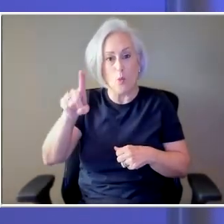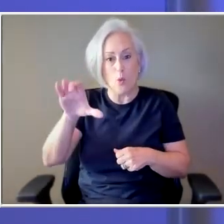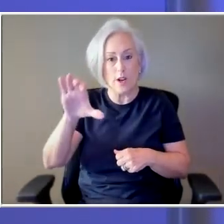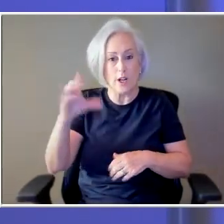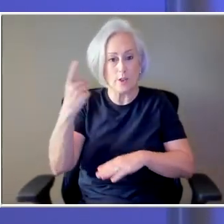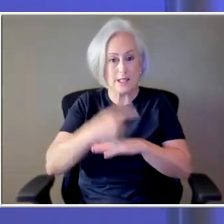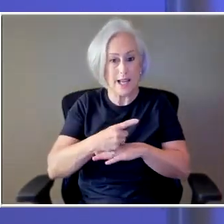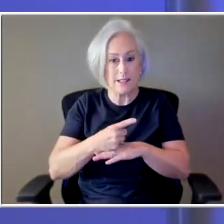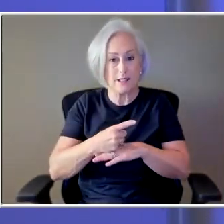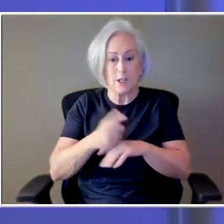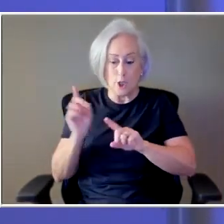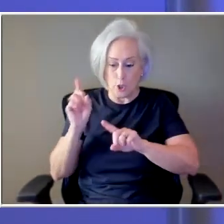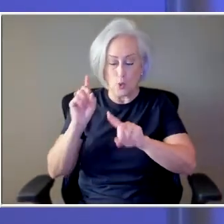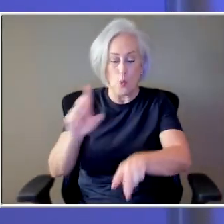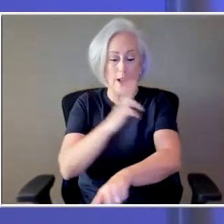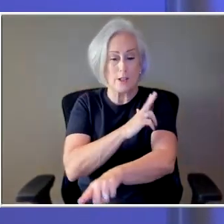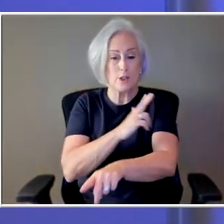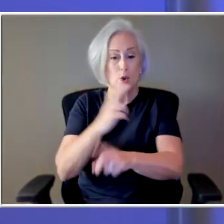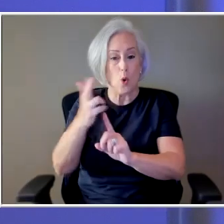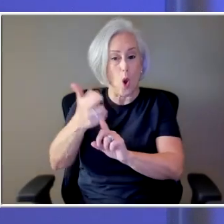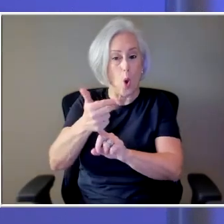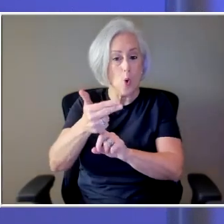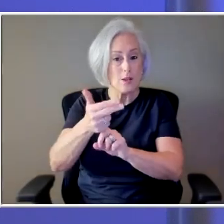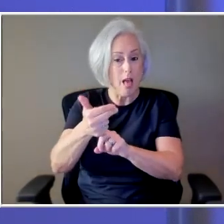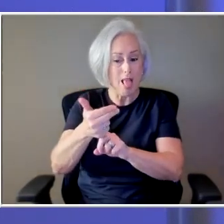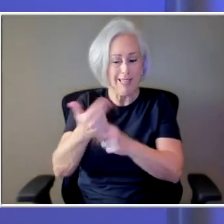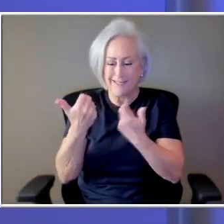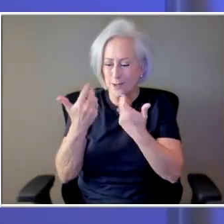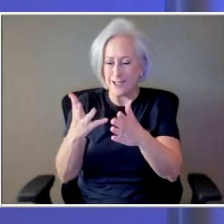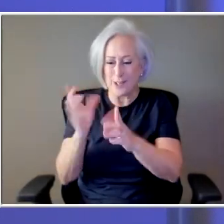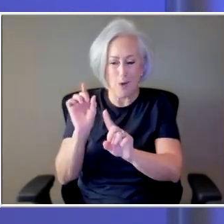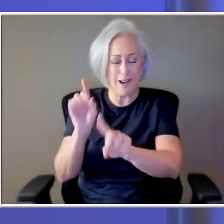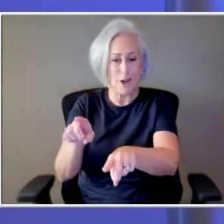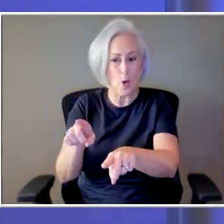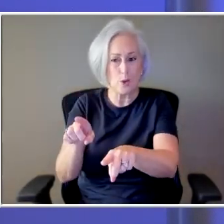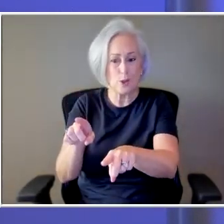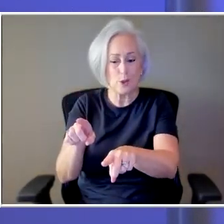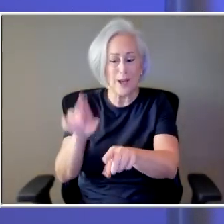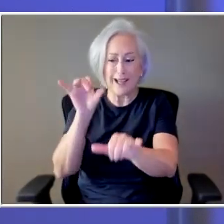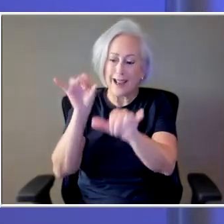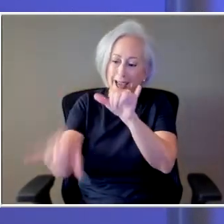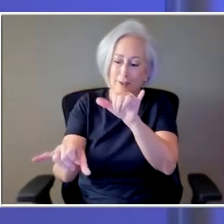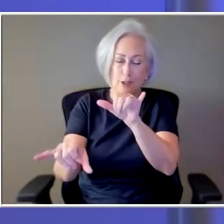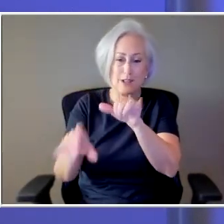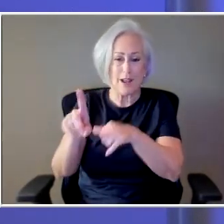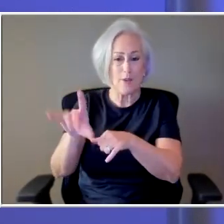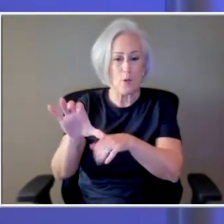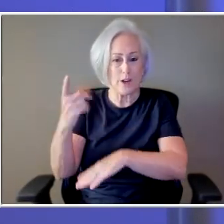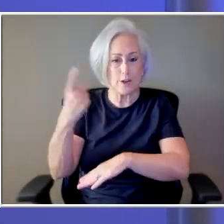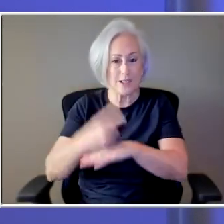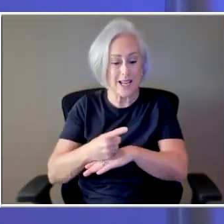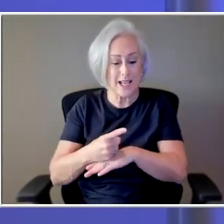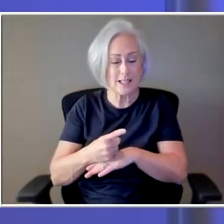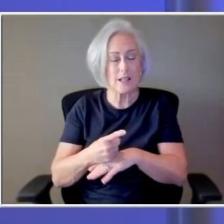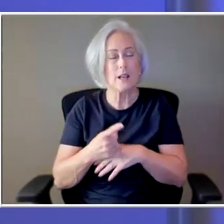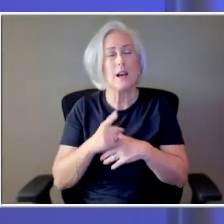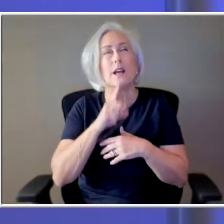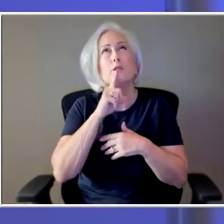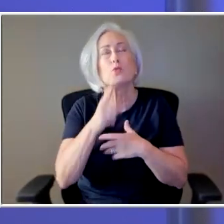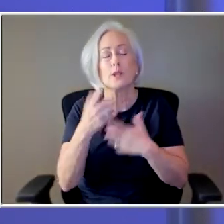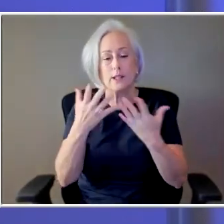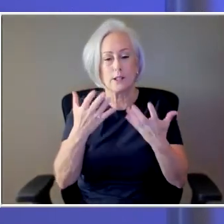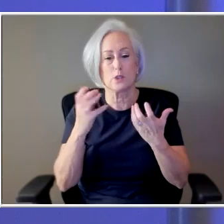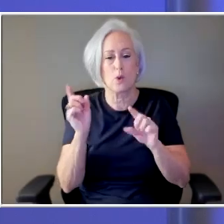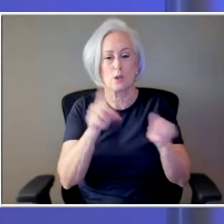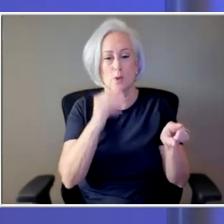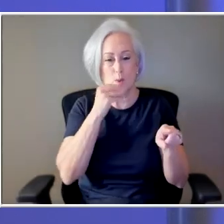to stay at and not getting to go home. And you know what it's like to have your own shower in your own bed. And so I do share that story often. I share it with